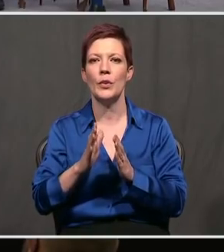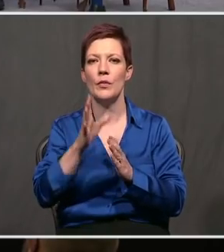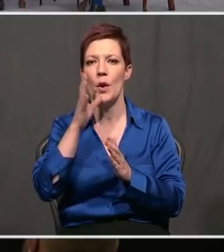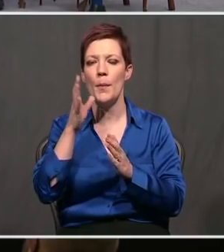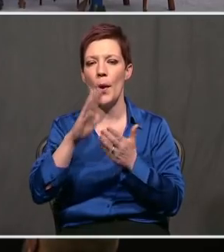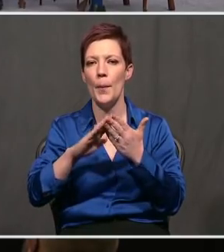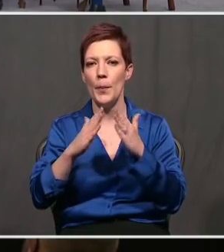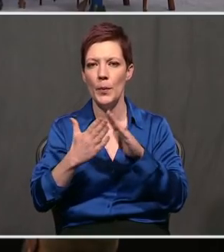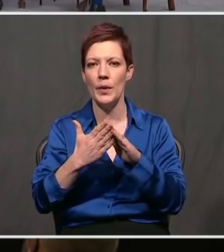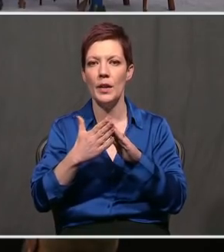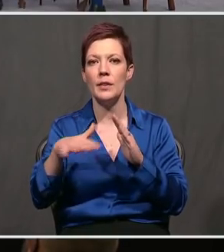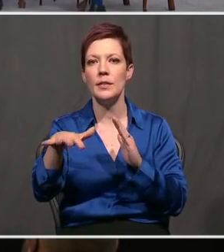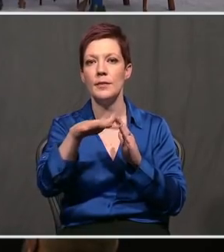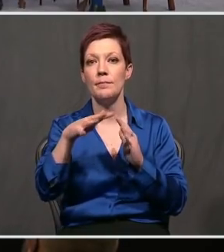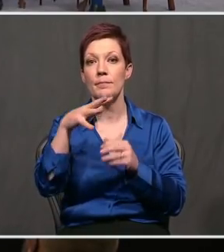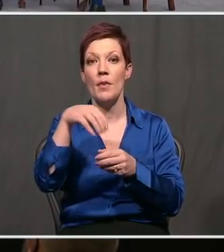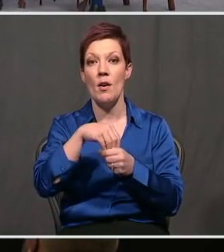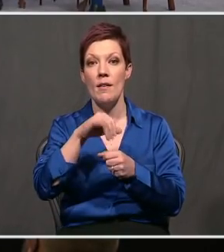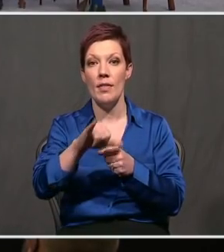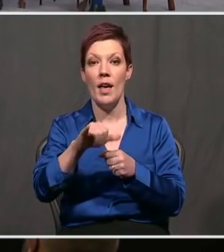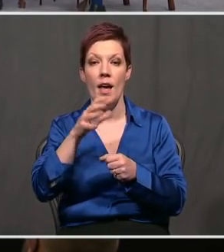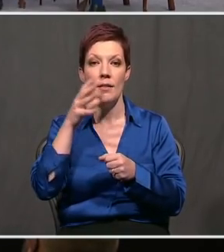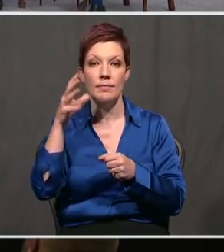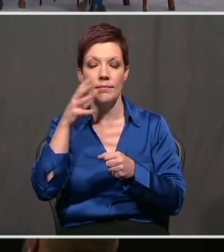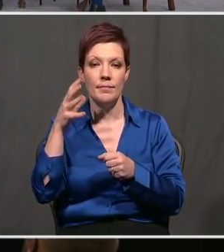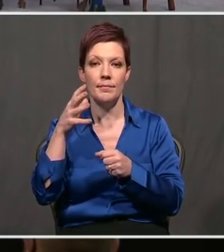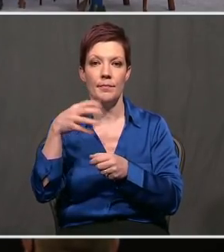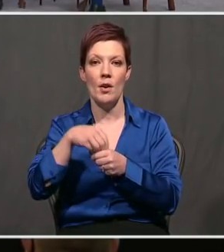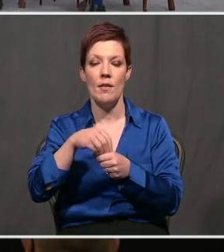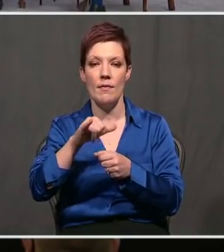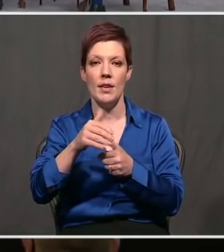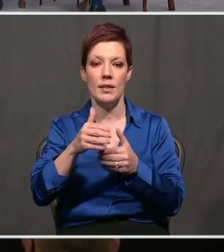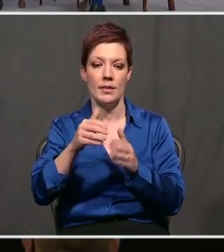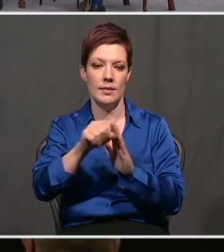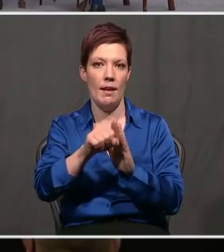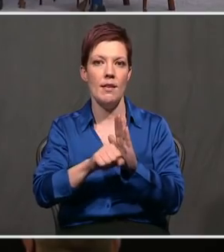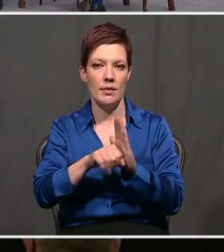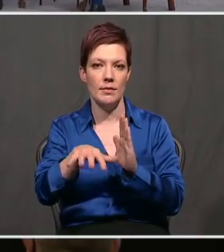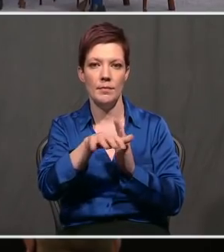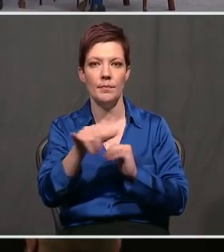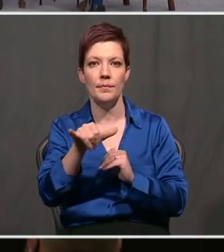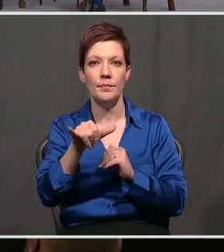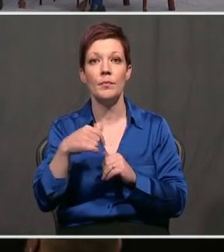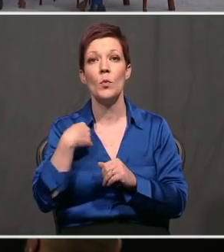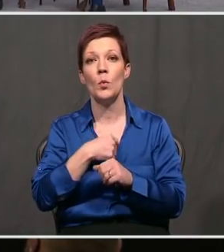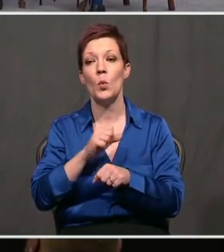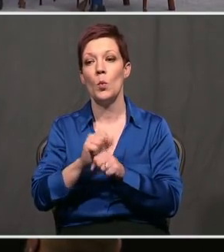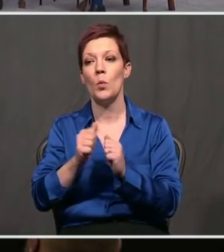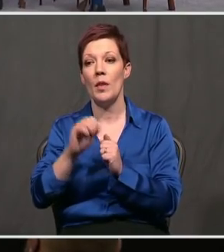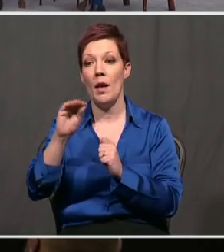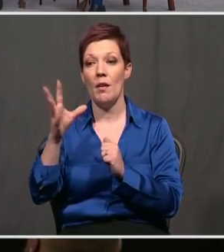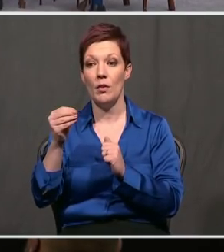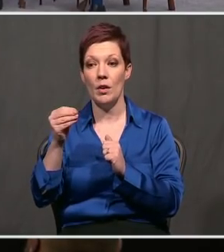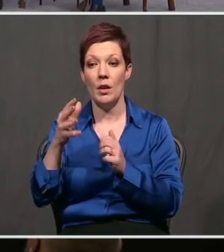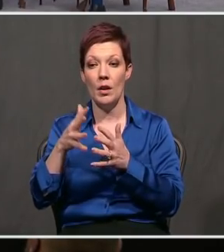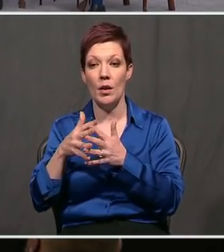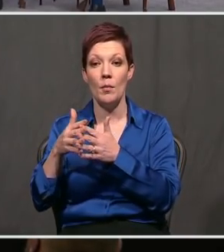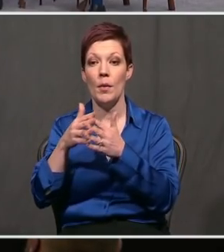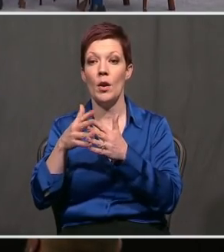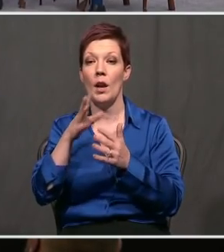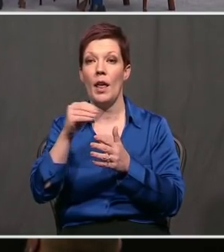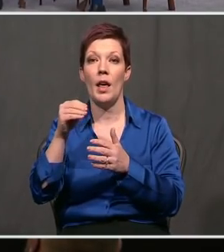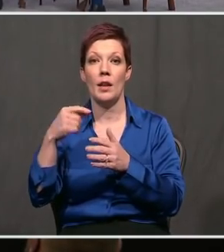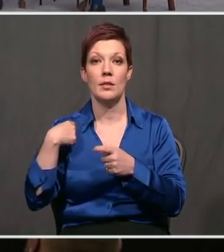of the agricultural process in the state. We worked with African-American churches, Hispanic churches.